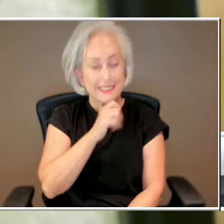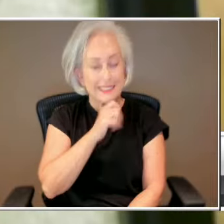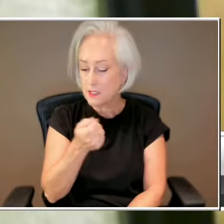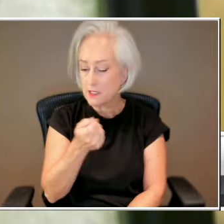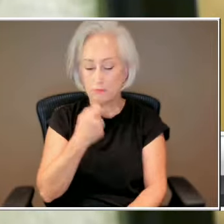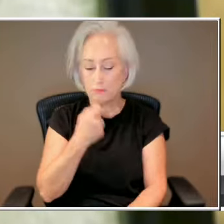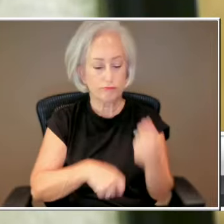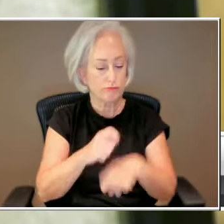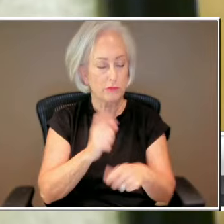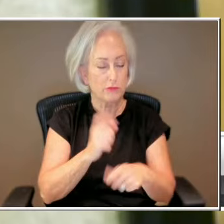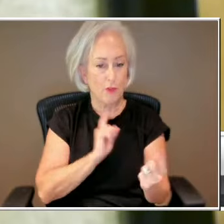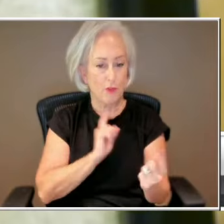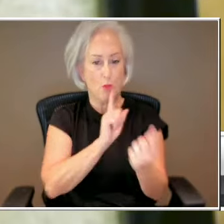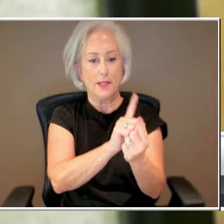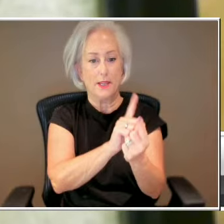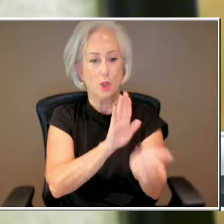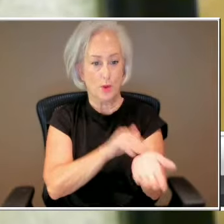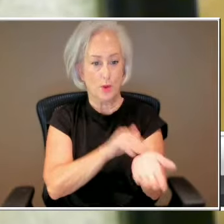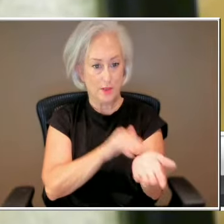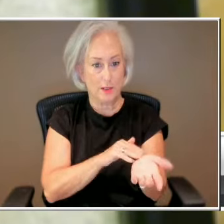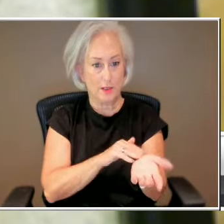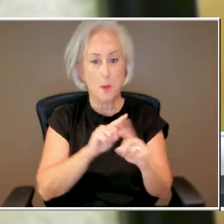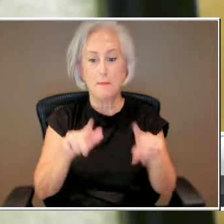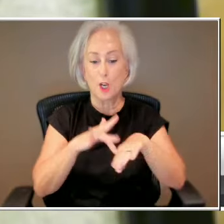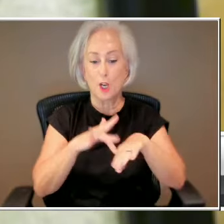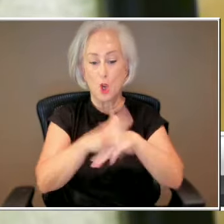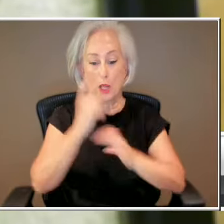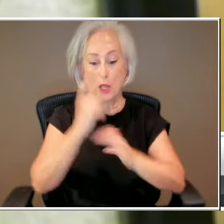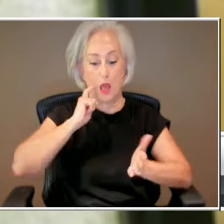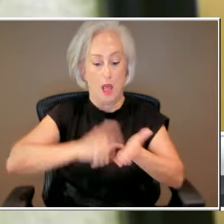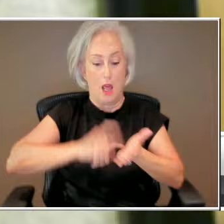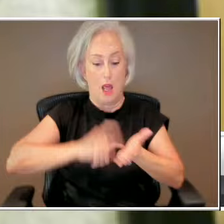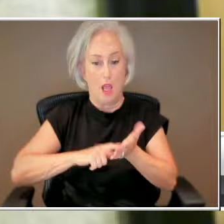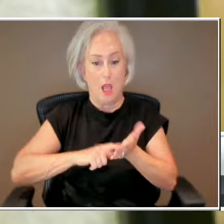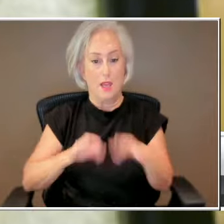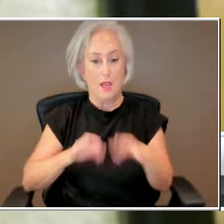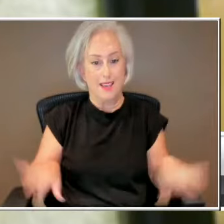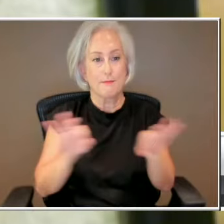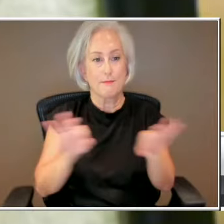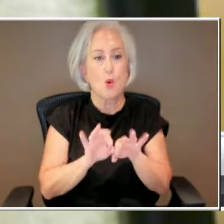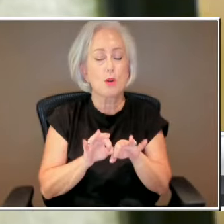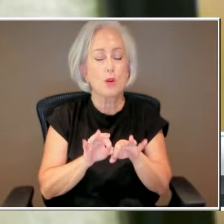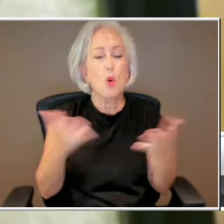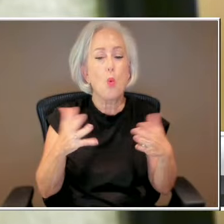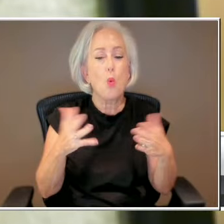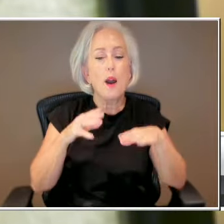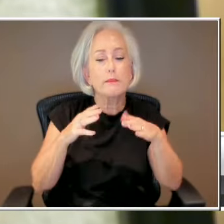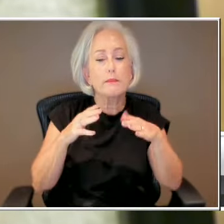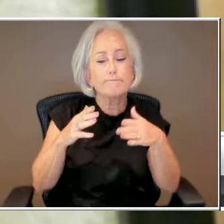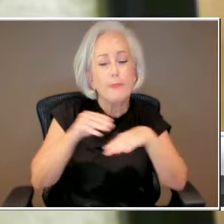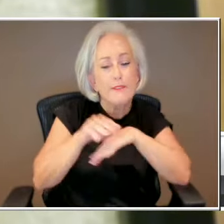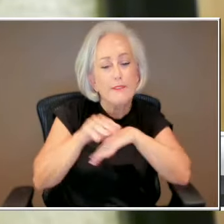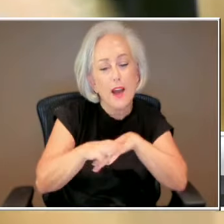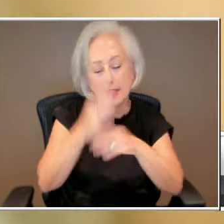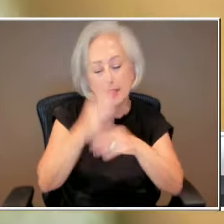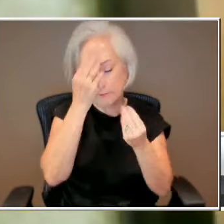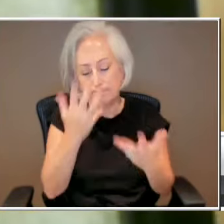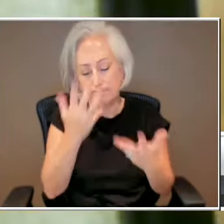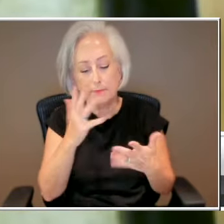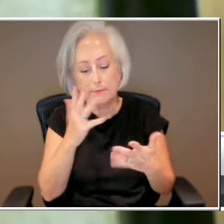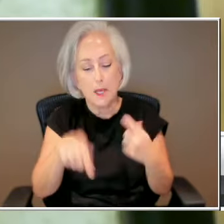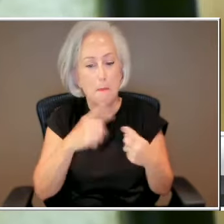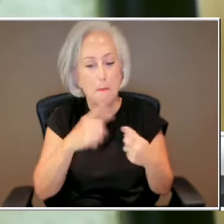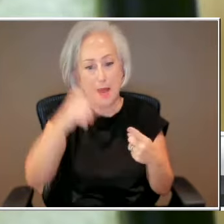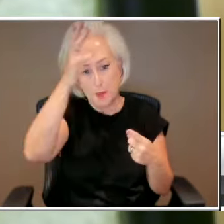is important. What advice would you give to men who might feel maybe embarrassed about noticing a lump in their chest? It's just,